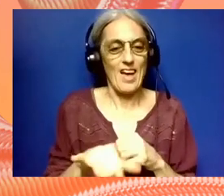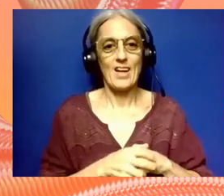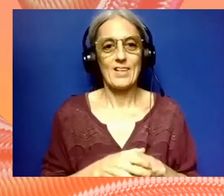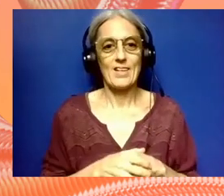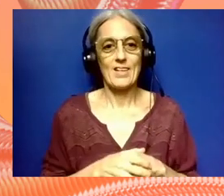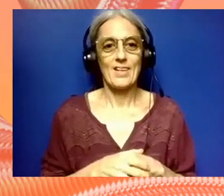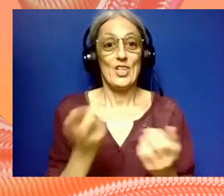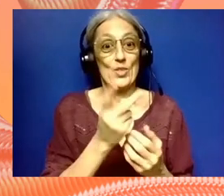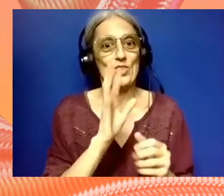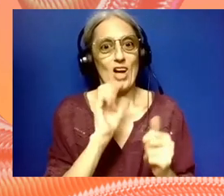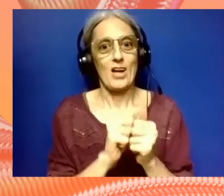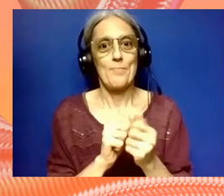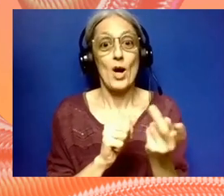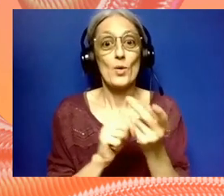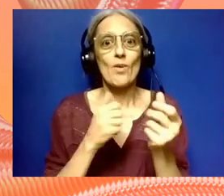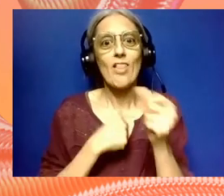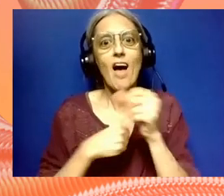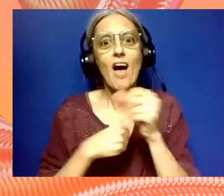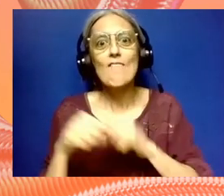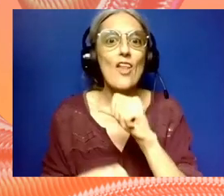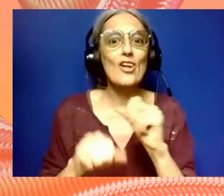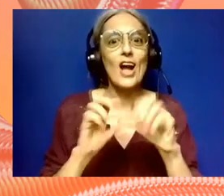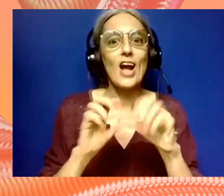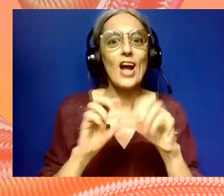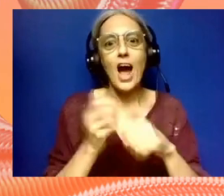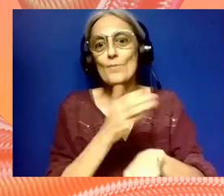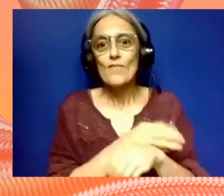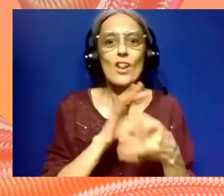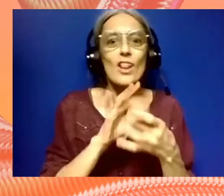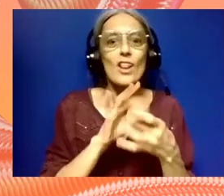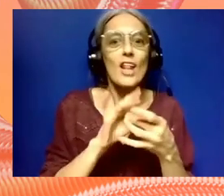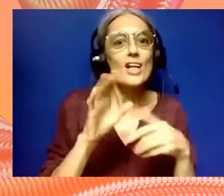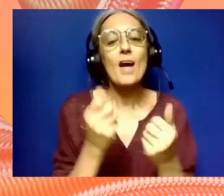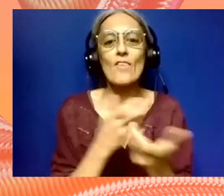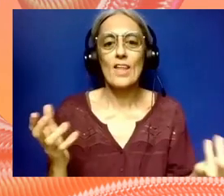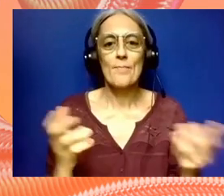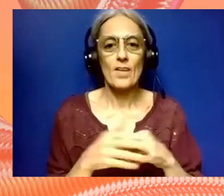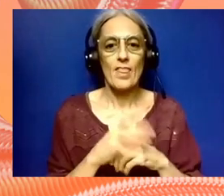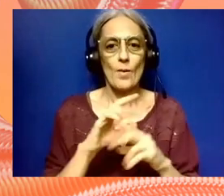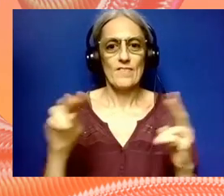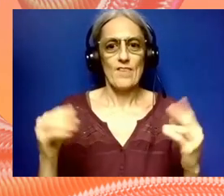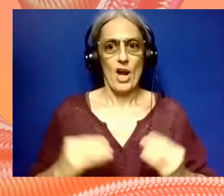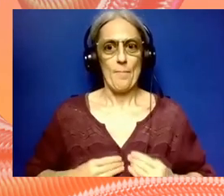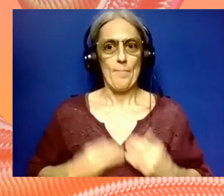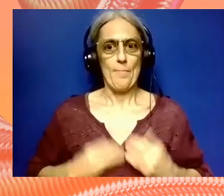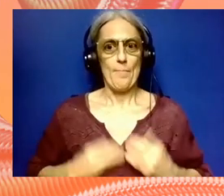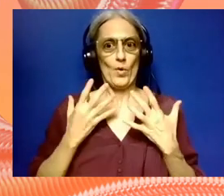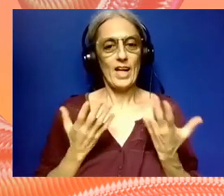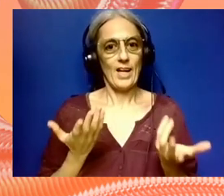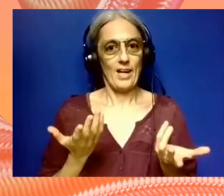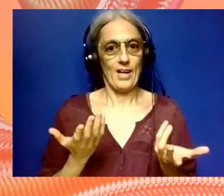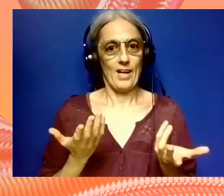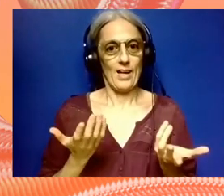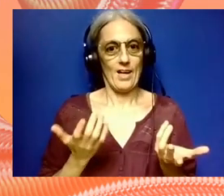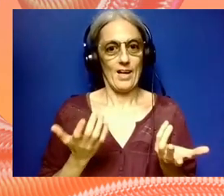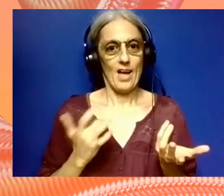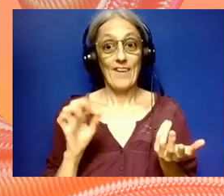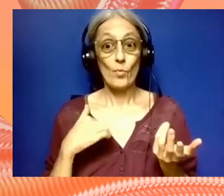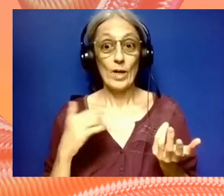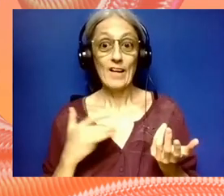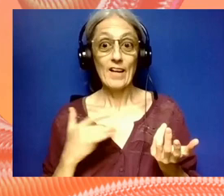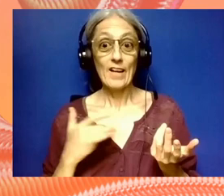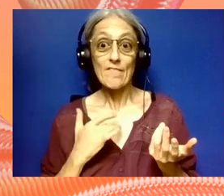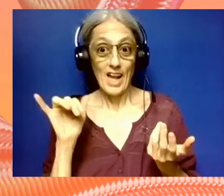all the things, I was like, it was so moving because I thought, if we felt like this, if we really felt that cared